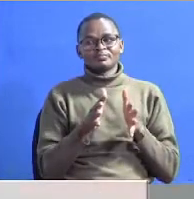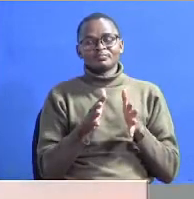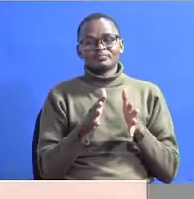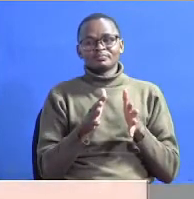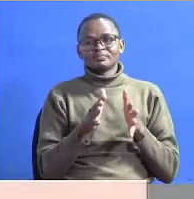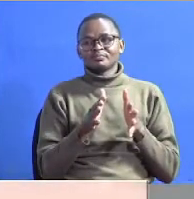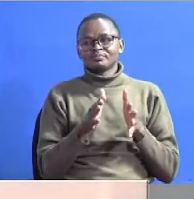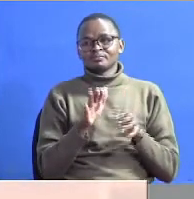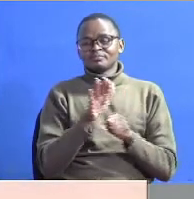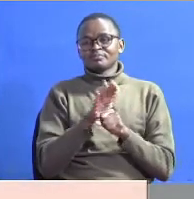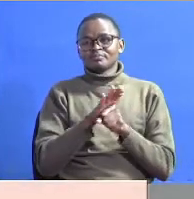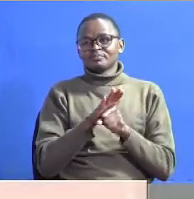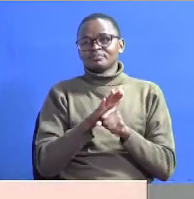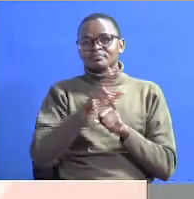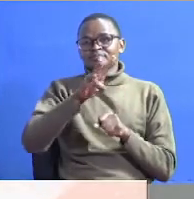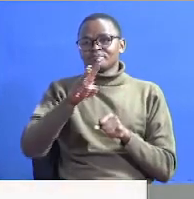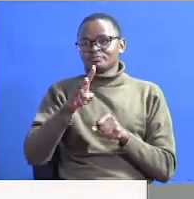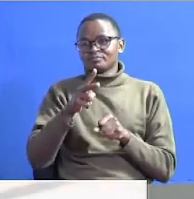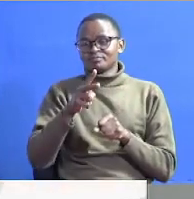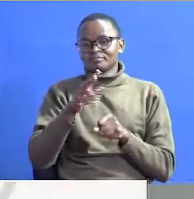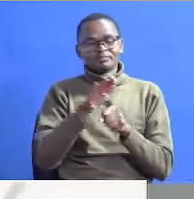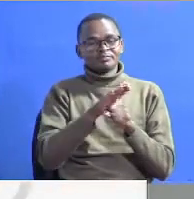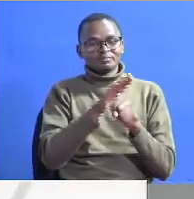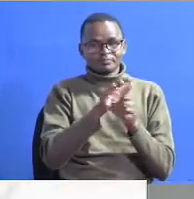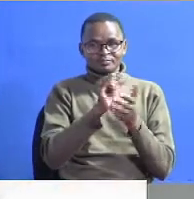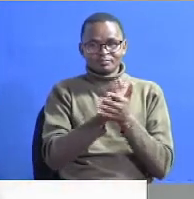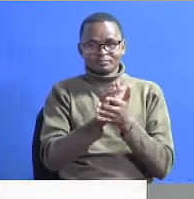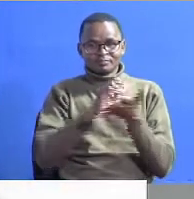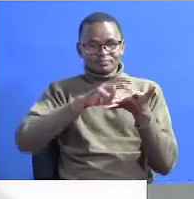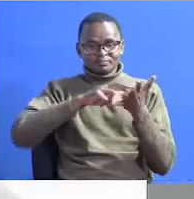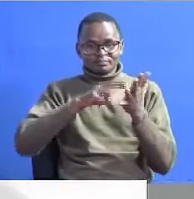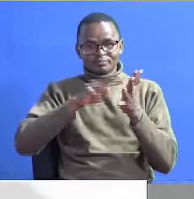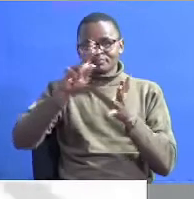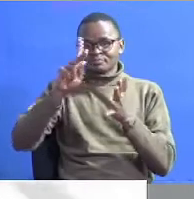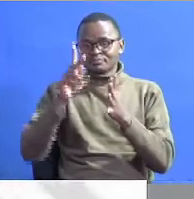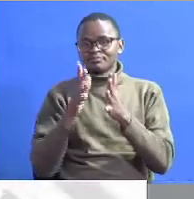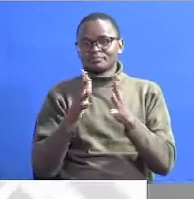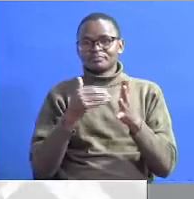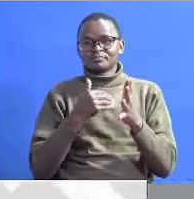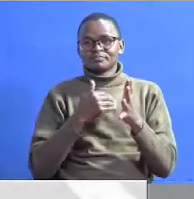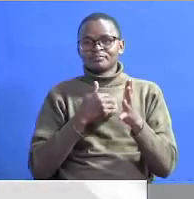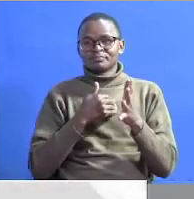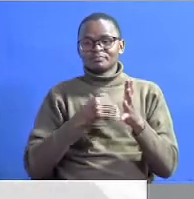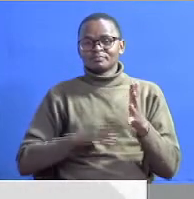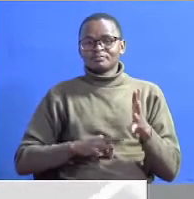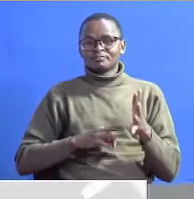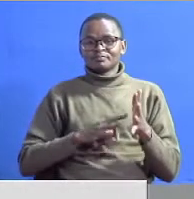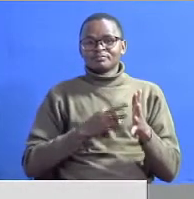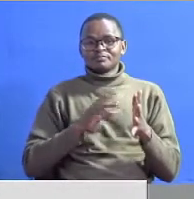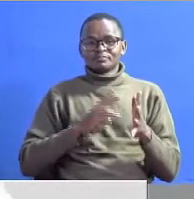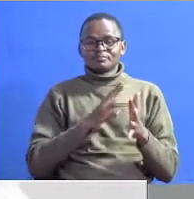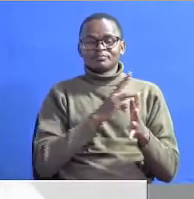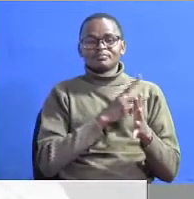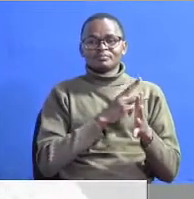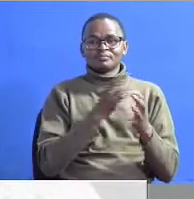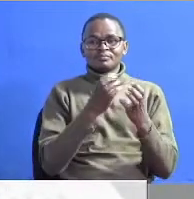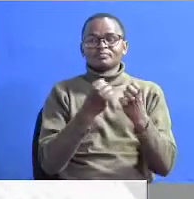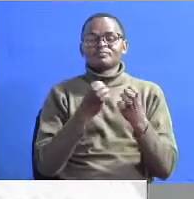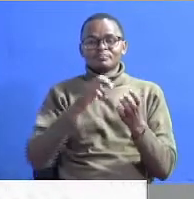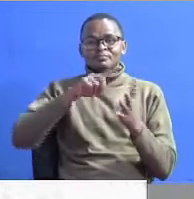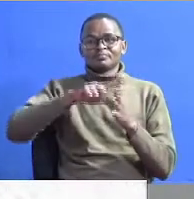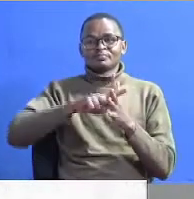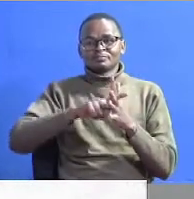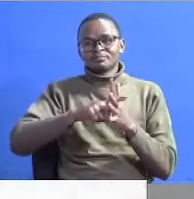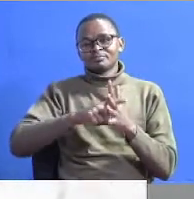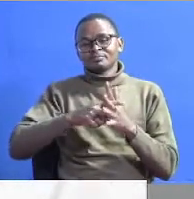they'll be even above 2,000 or so. That one means Kenyans have started feeling that we need to start